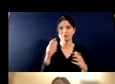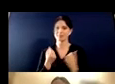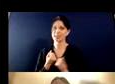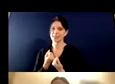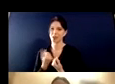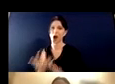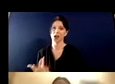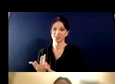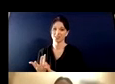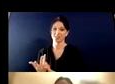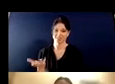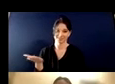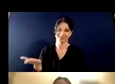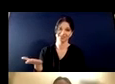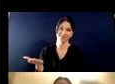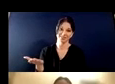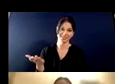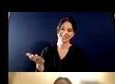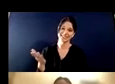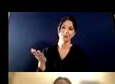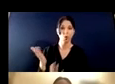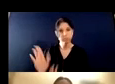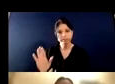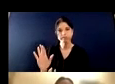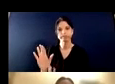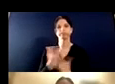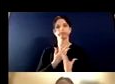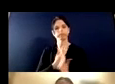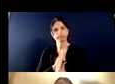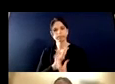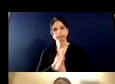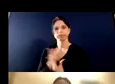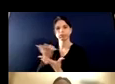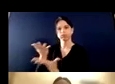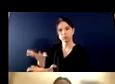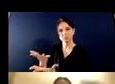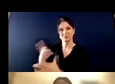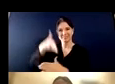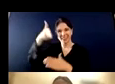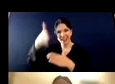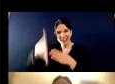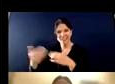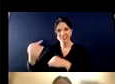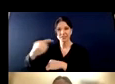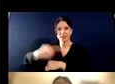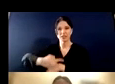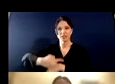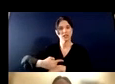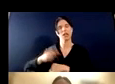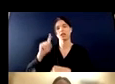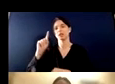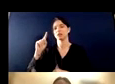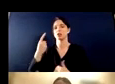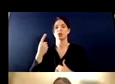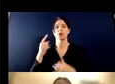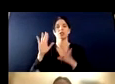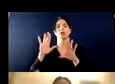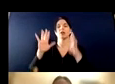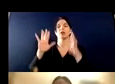have some grace with your kids, especially if at the end of the day, they're just needing a listening